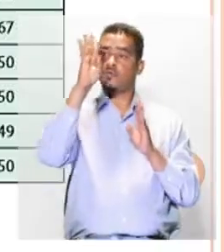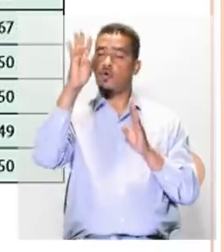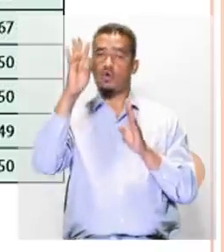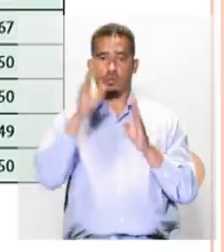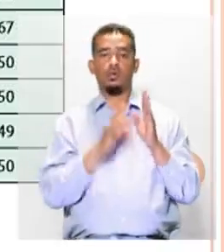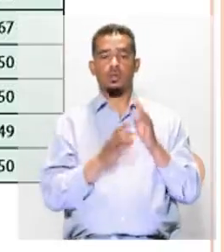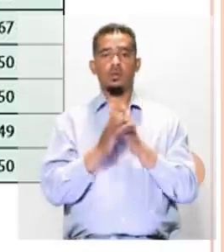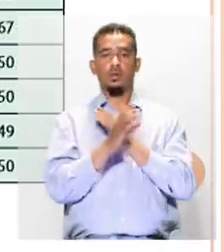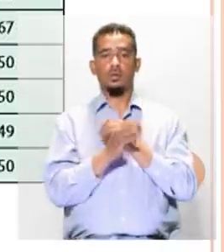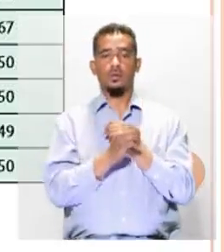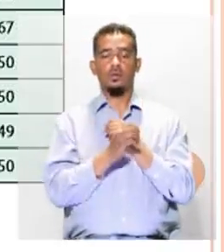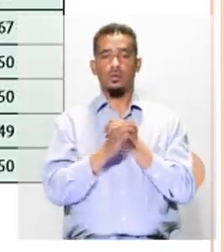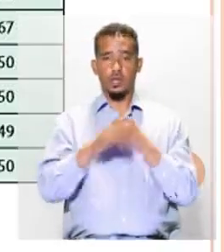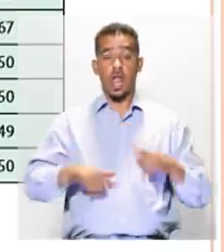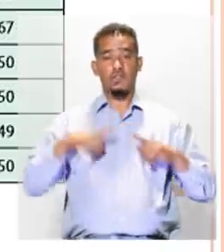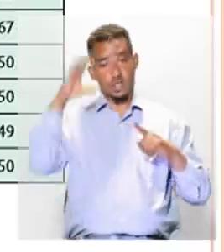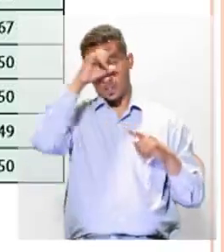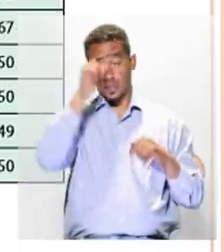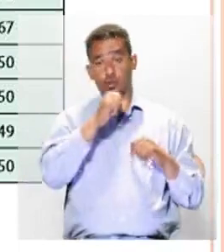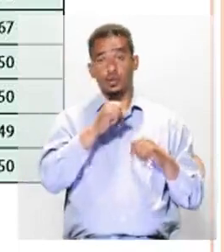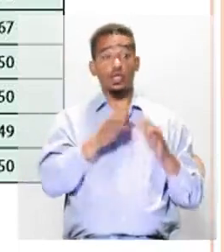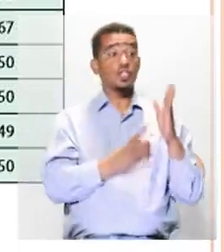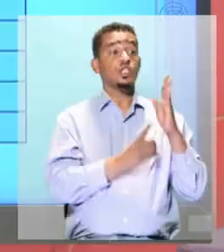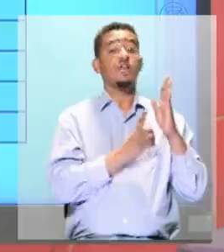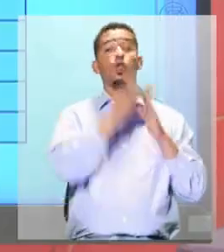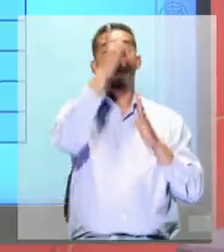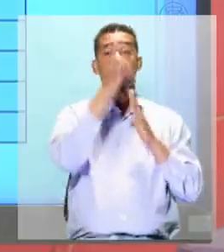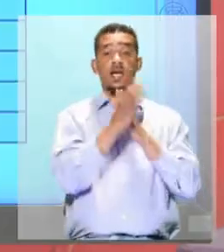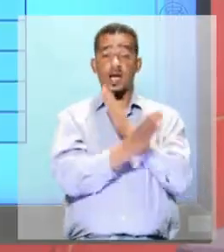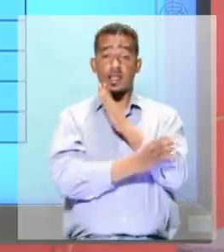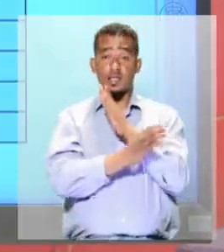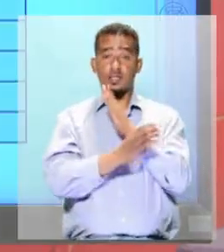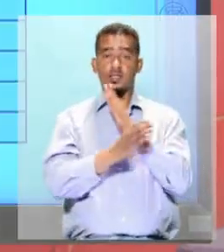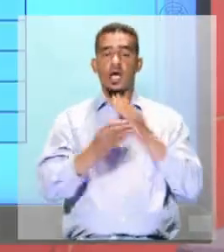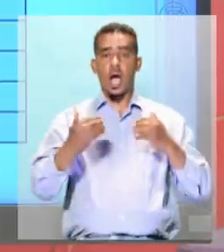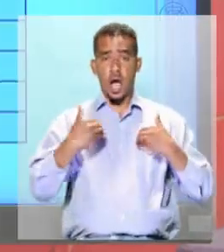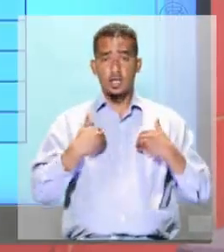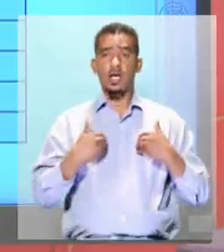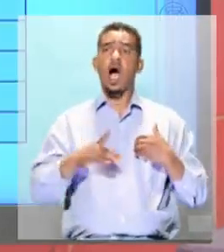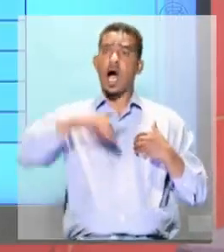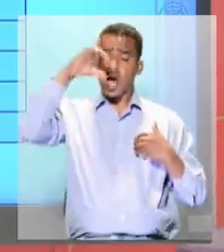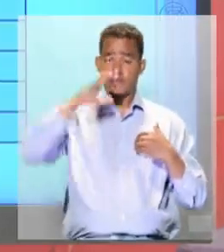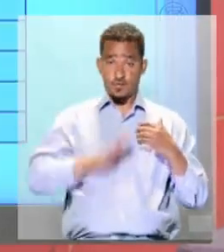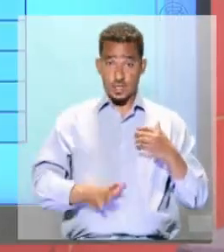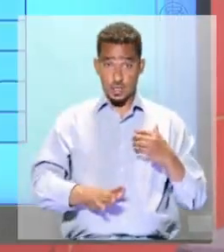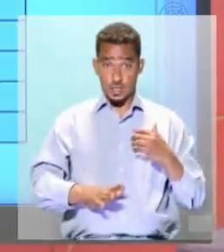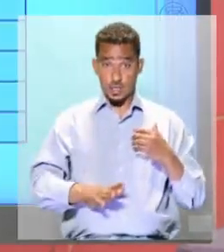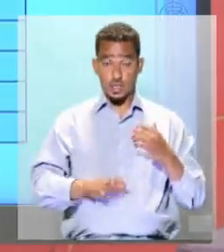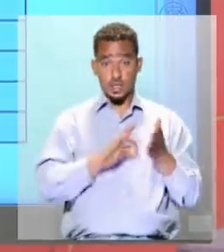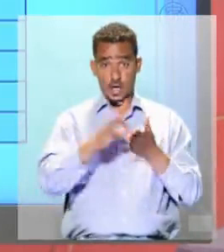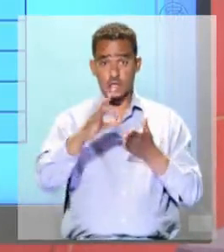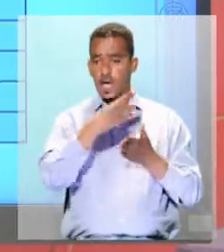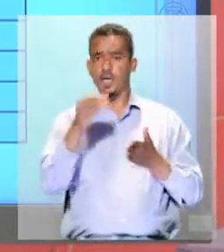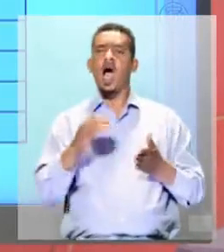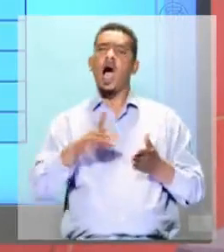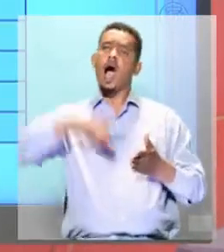years. So developing country has high fertility rate and also high days